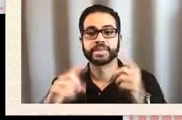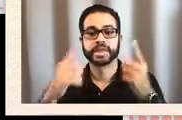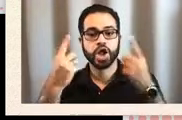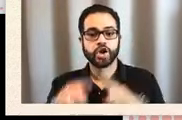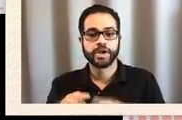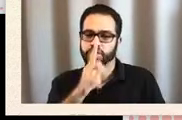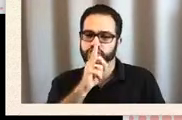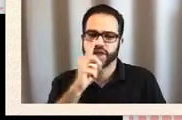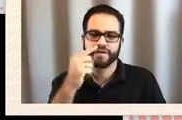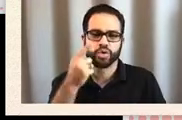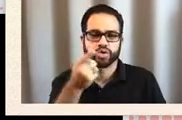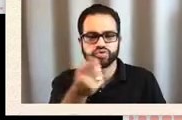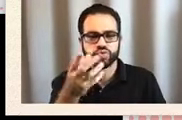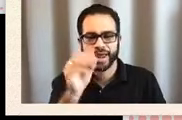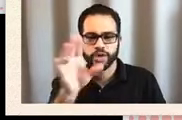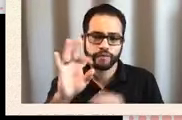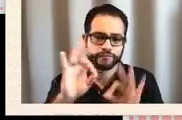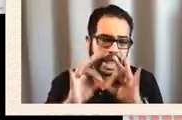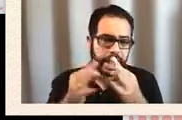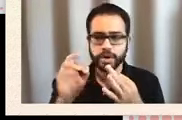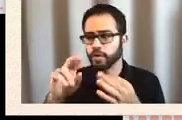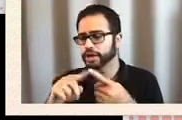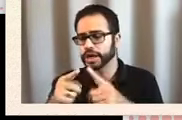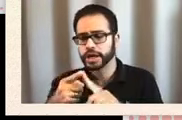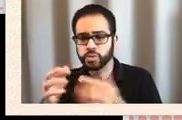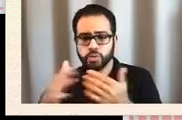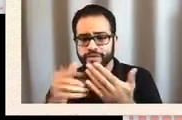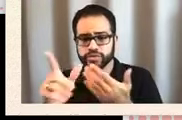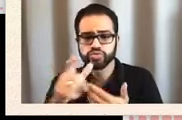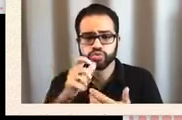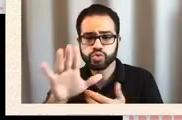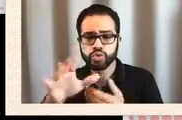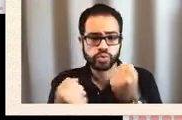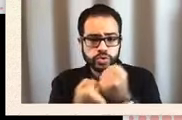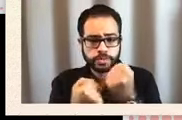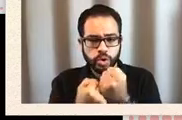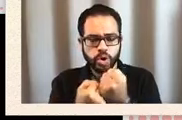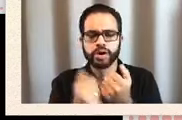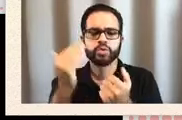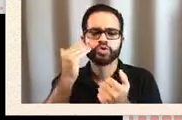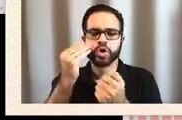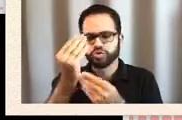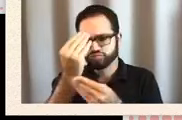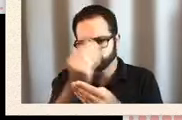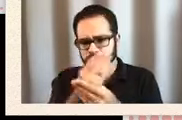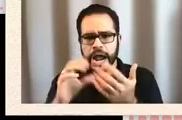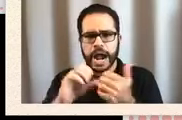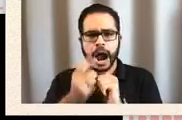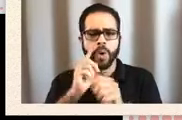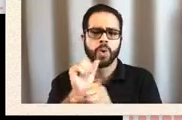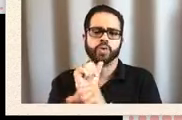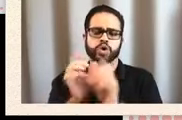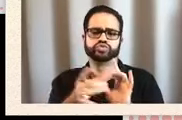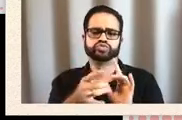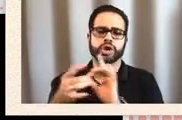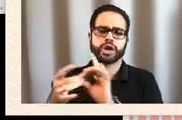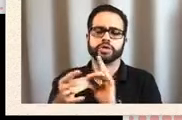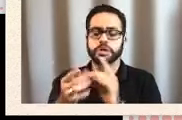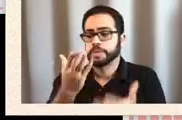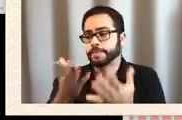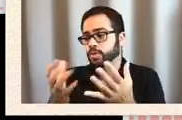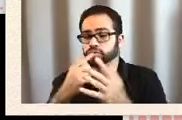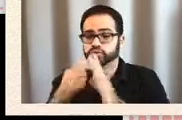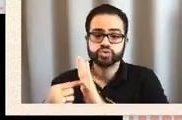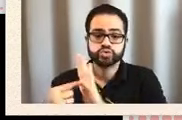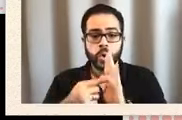your friends, whoever your supporters are going to be, how you're going to work together. And you might want to show that to people who you work with, who you really trust. For